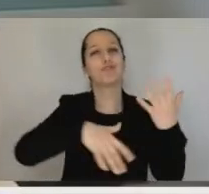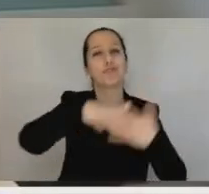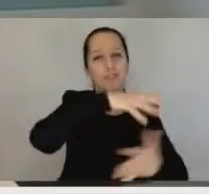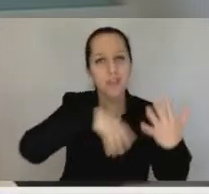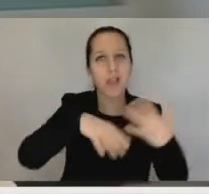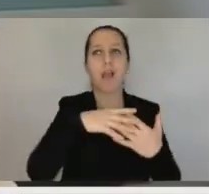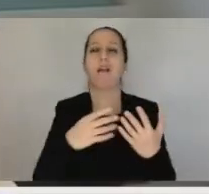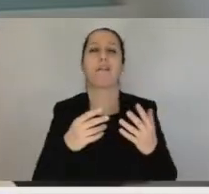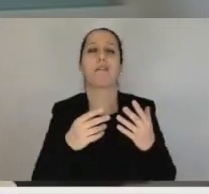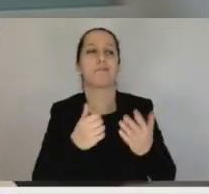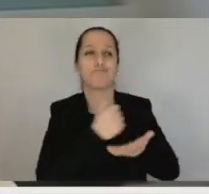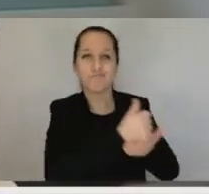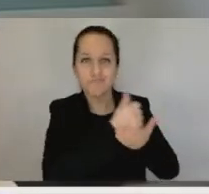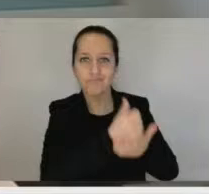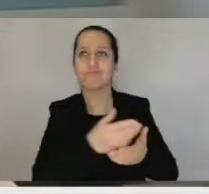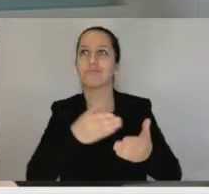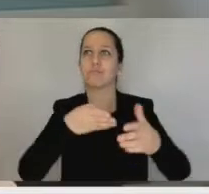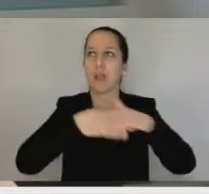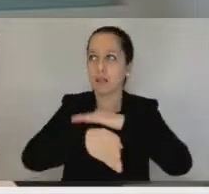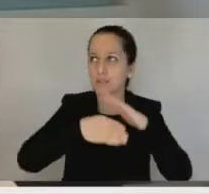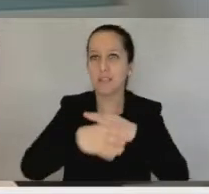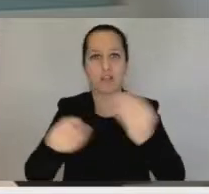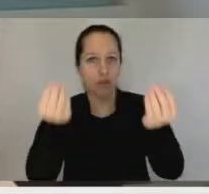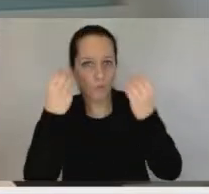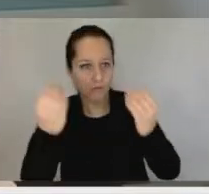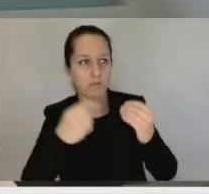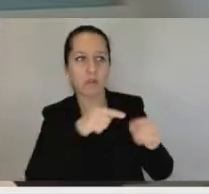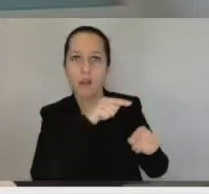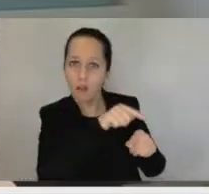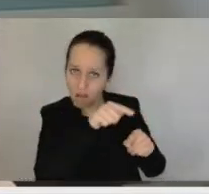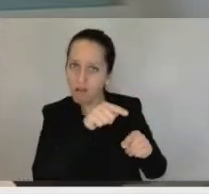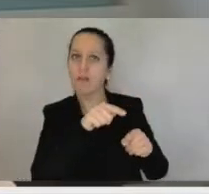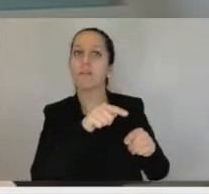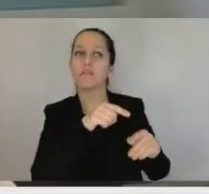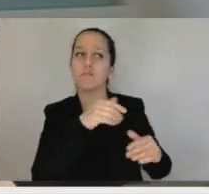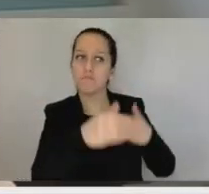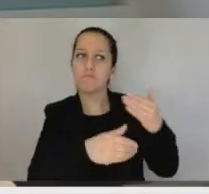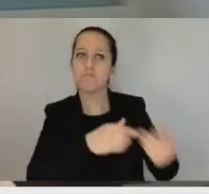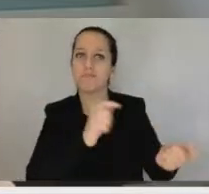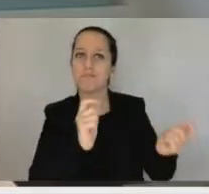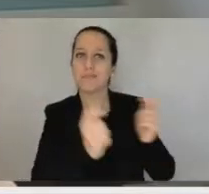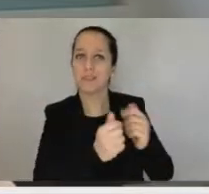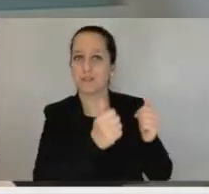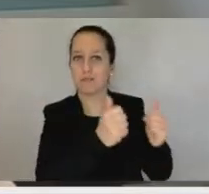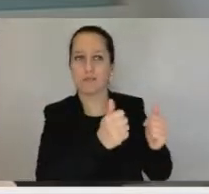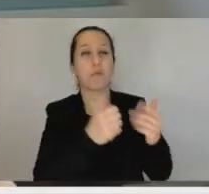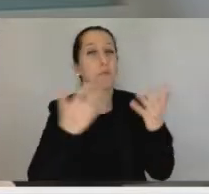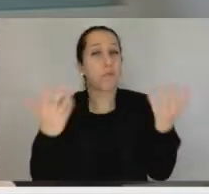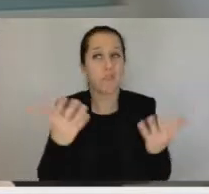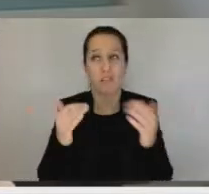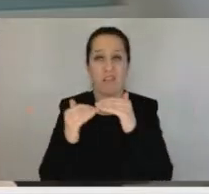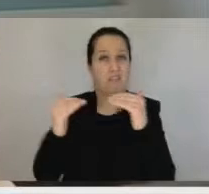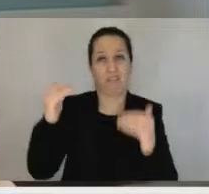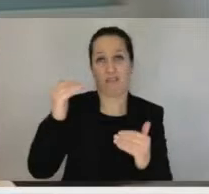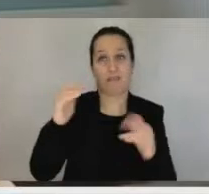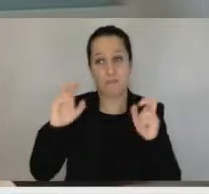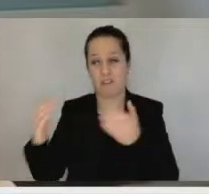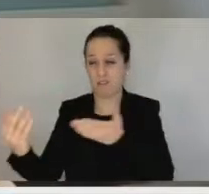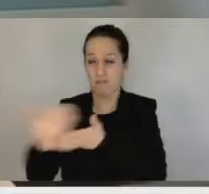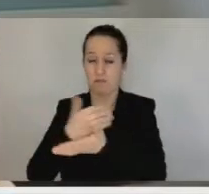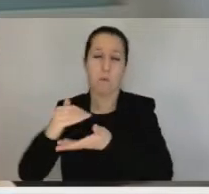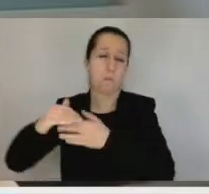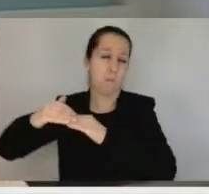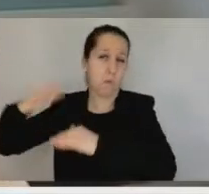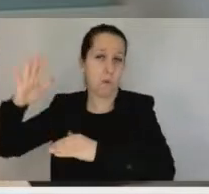negative impact of income inequality, so that Chile has good socially